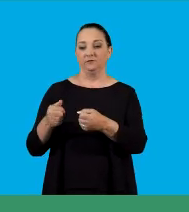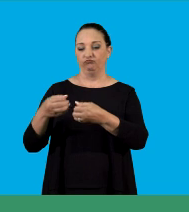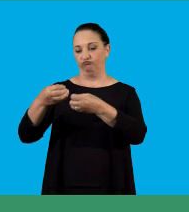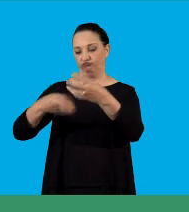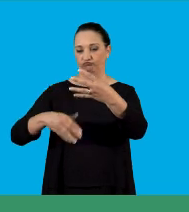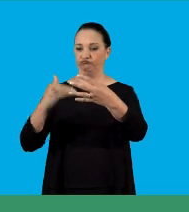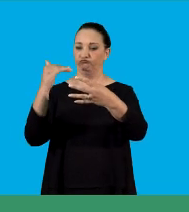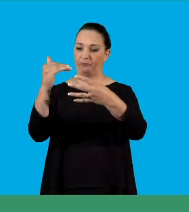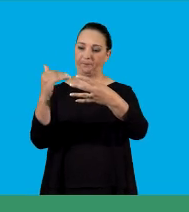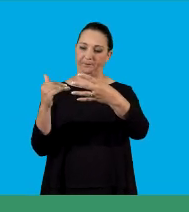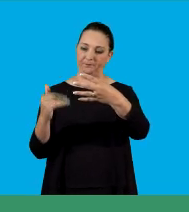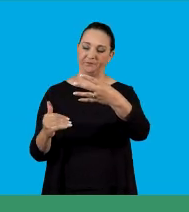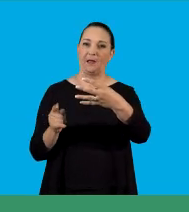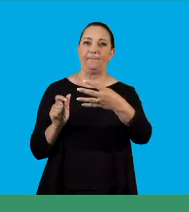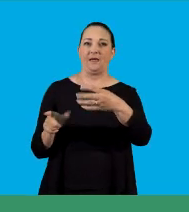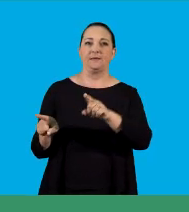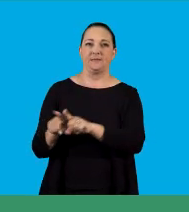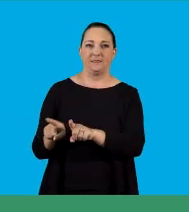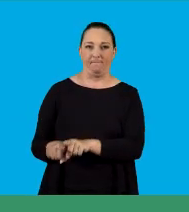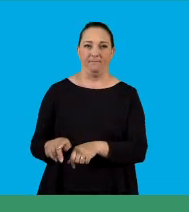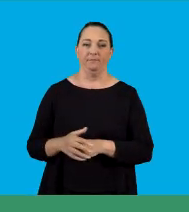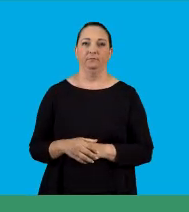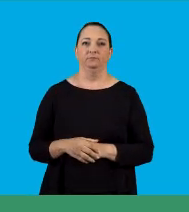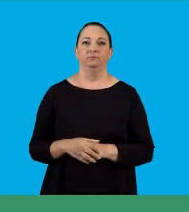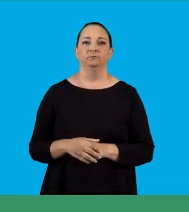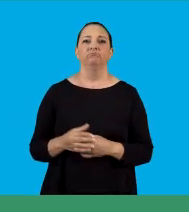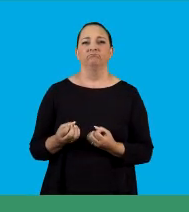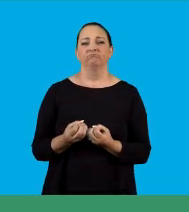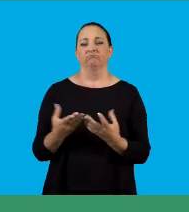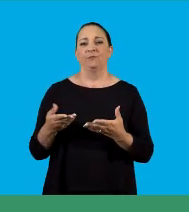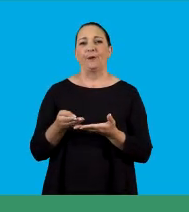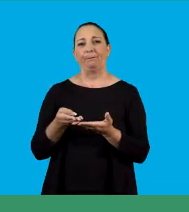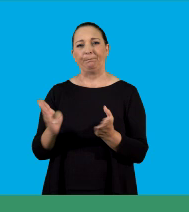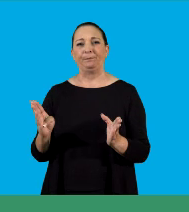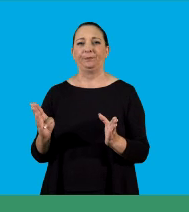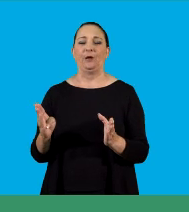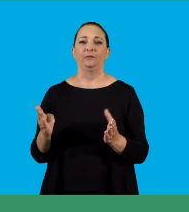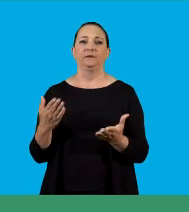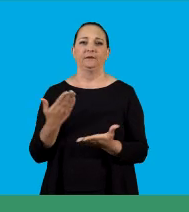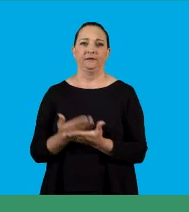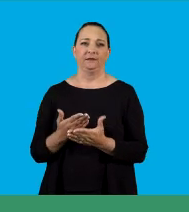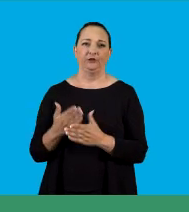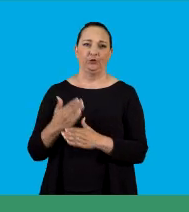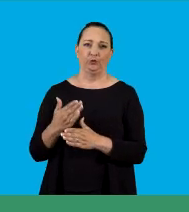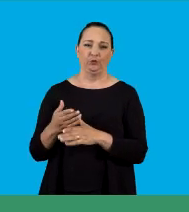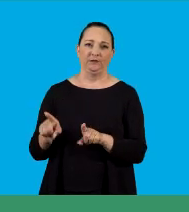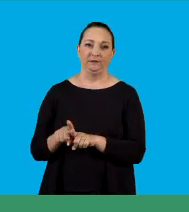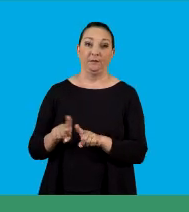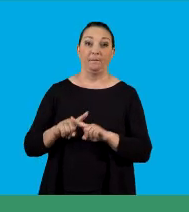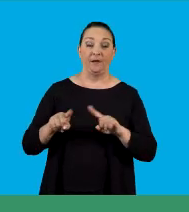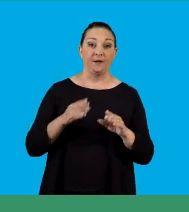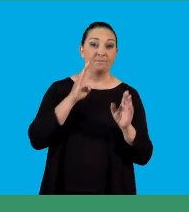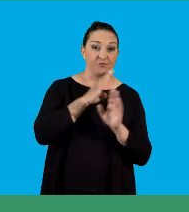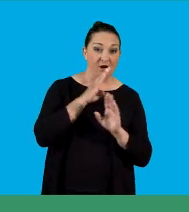So many private and public sector businesses, they use this method. I hope you can see here it's private and